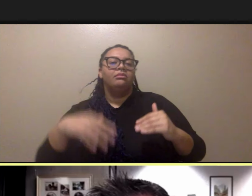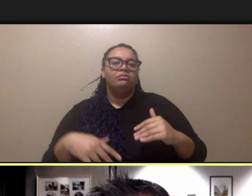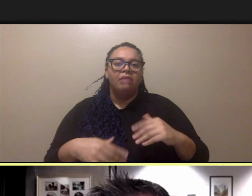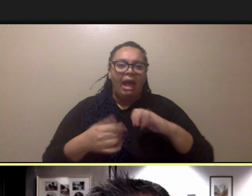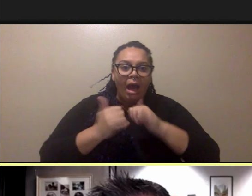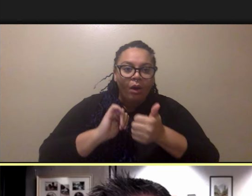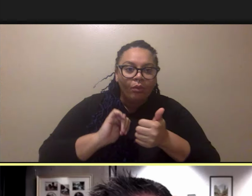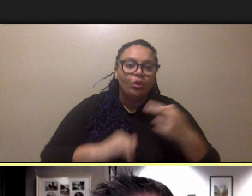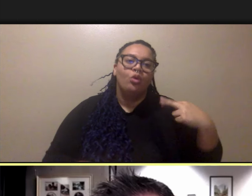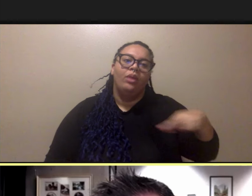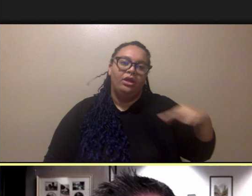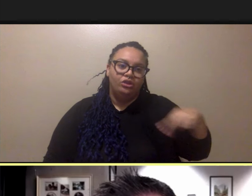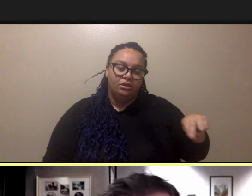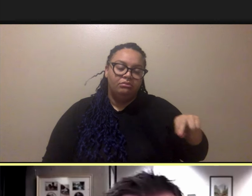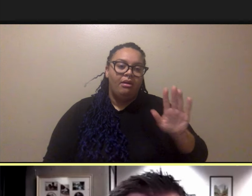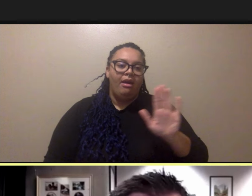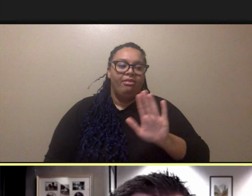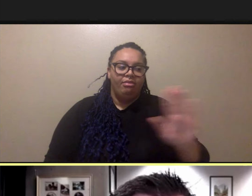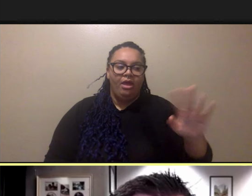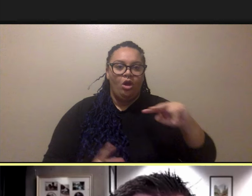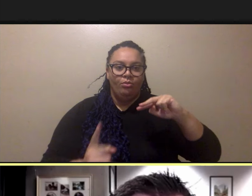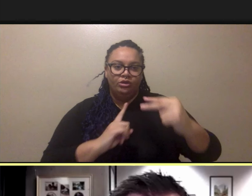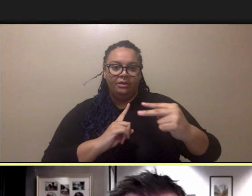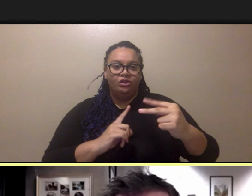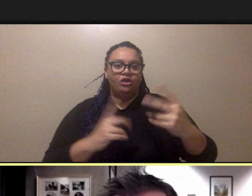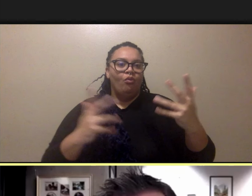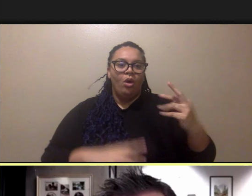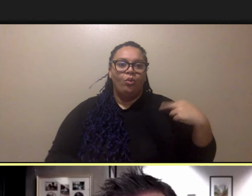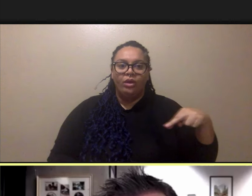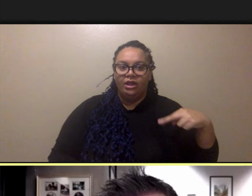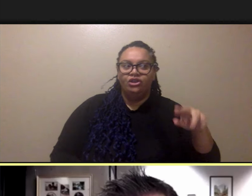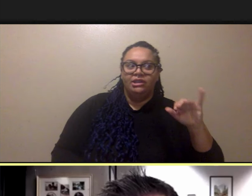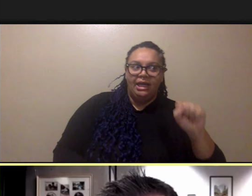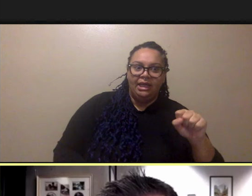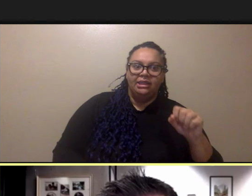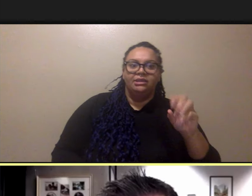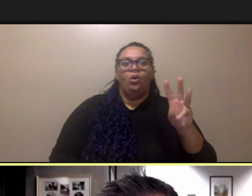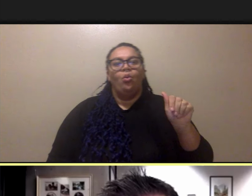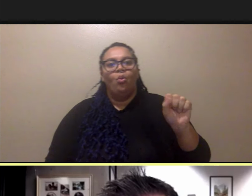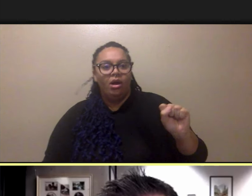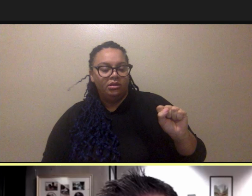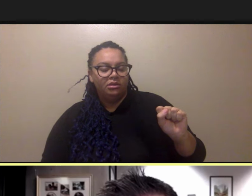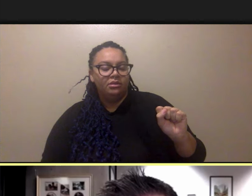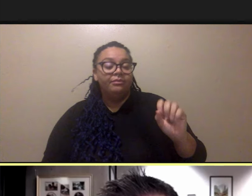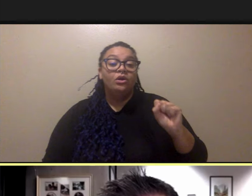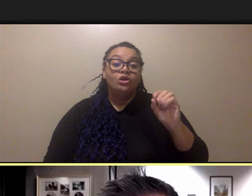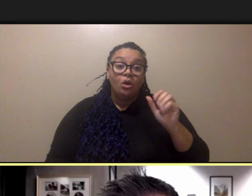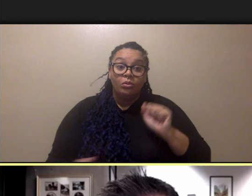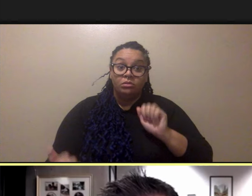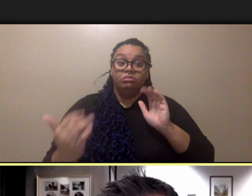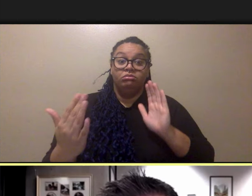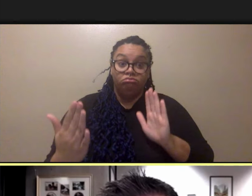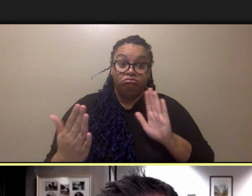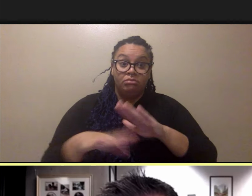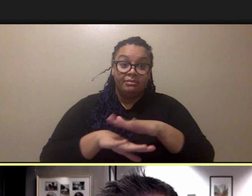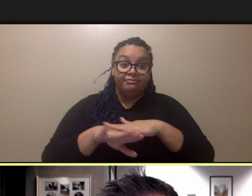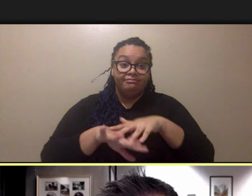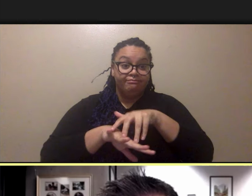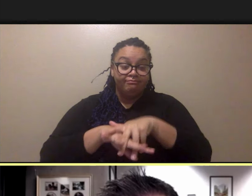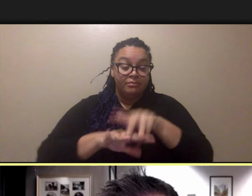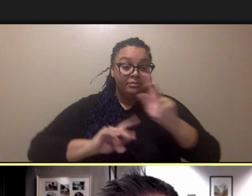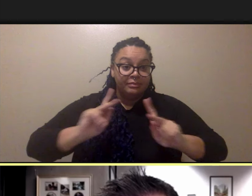So, and on their perception of what religion was. When they encountered the natives, what they saw